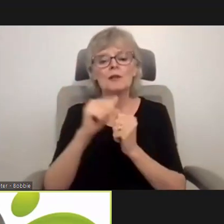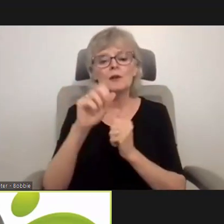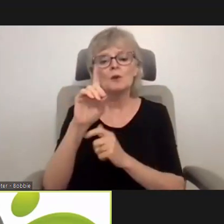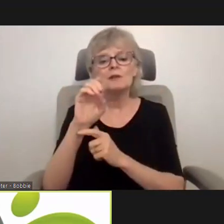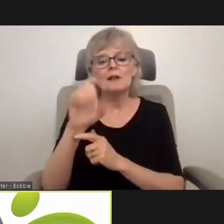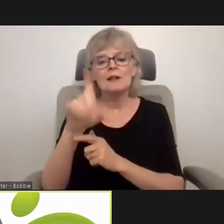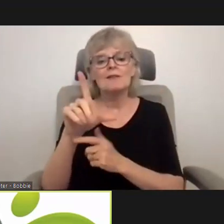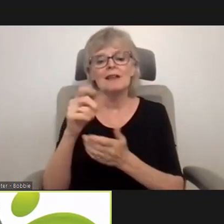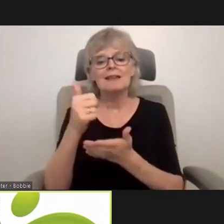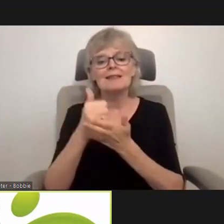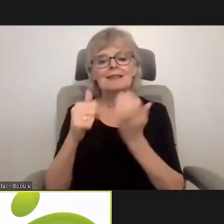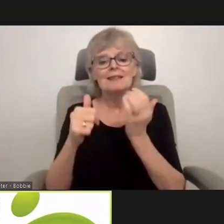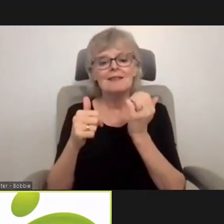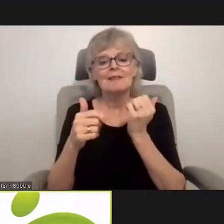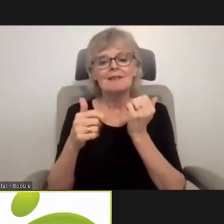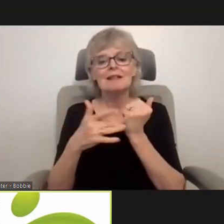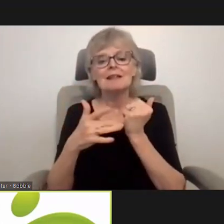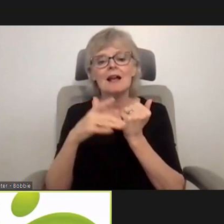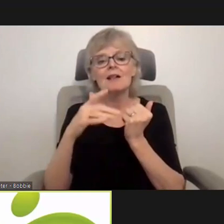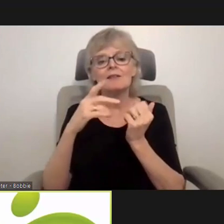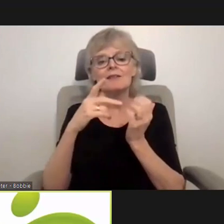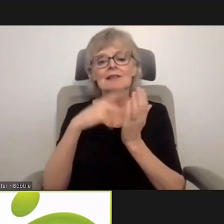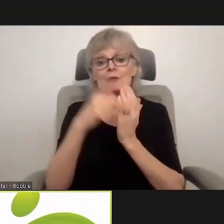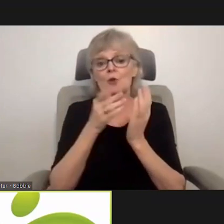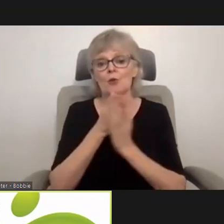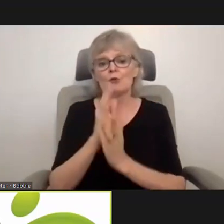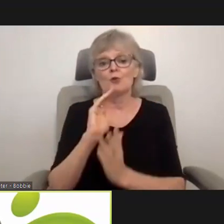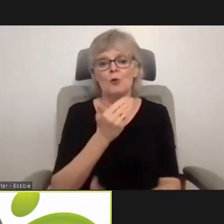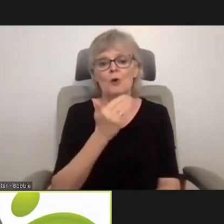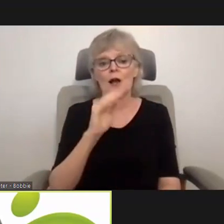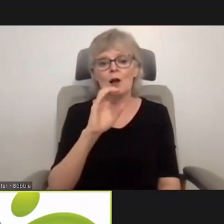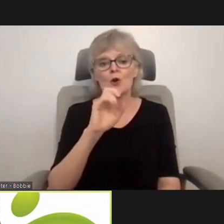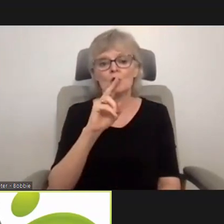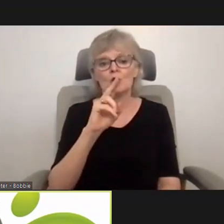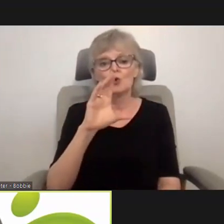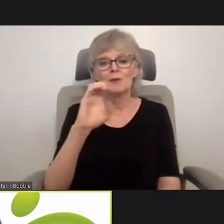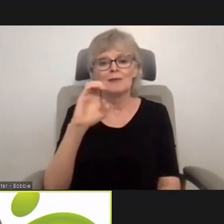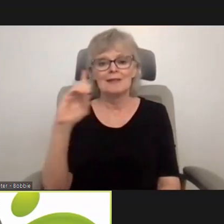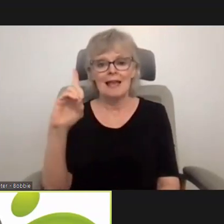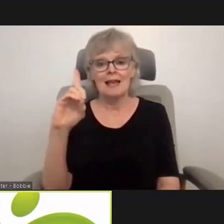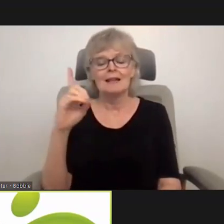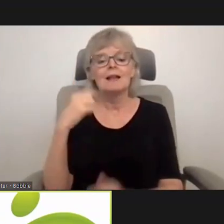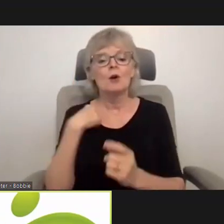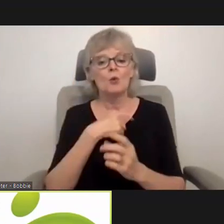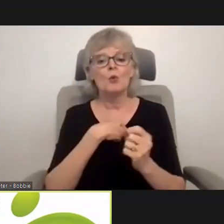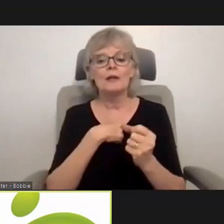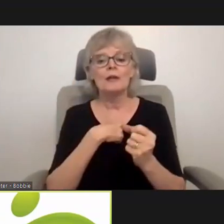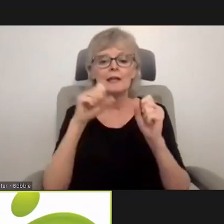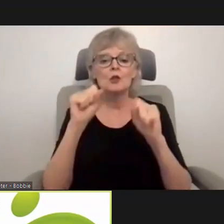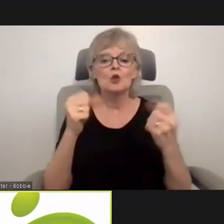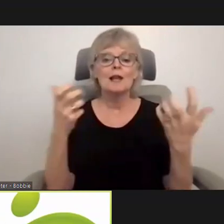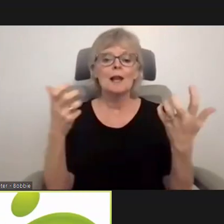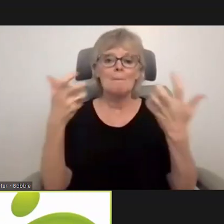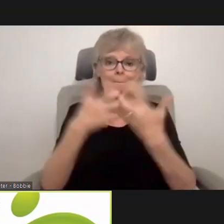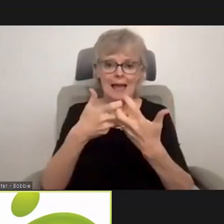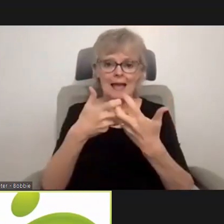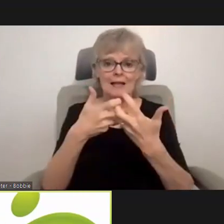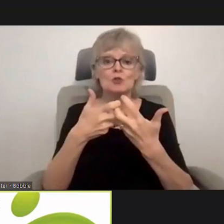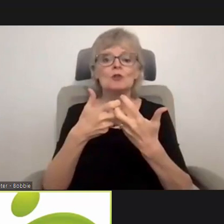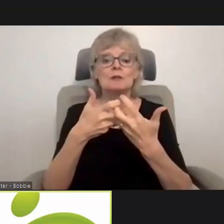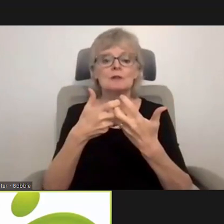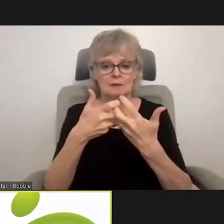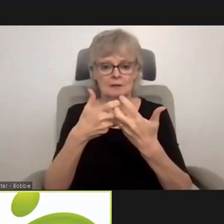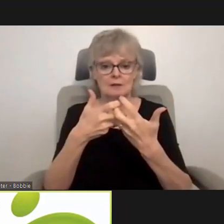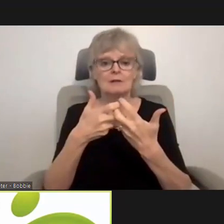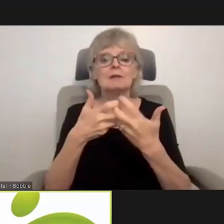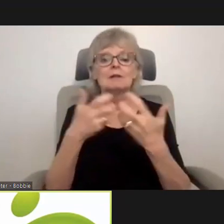Assistive Technology Initiative through our USED, we were able to match people with folks who can give